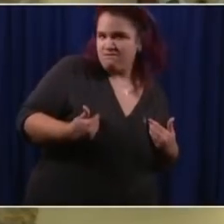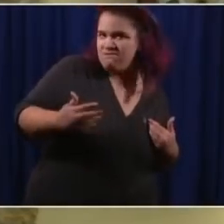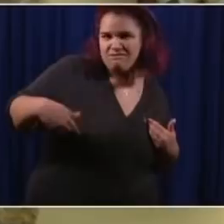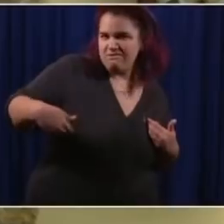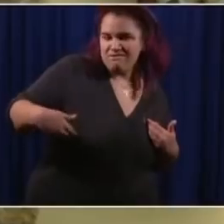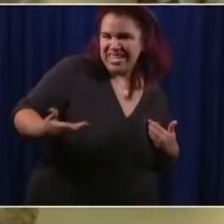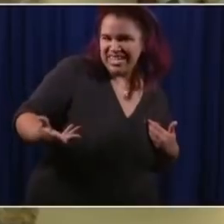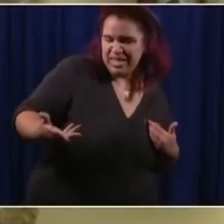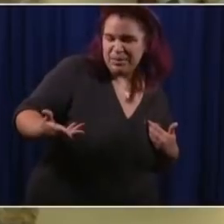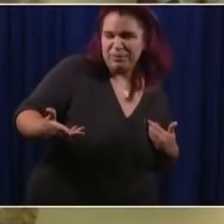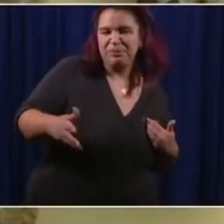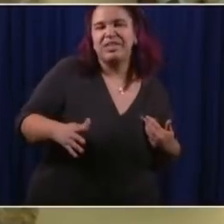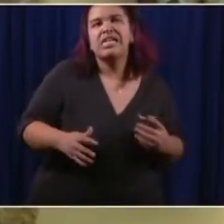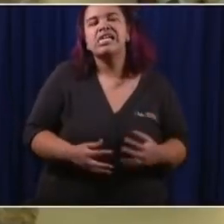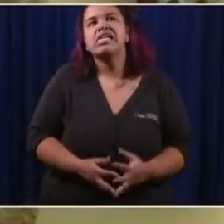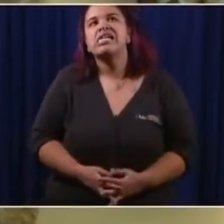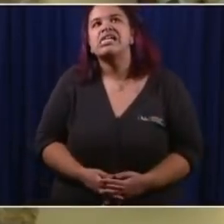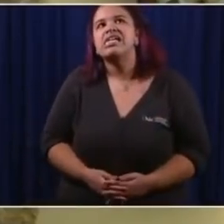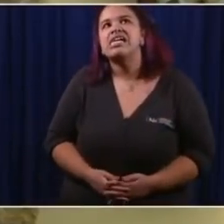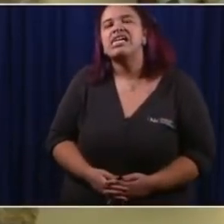remains,